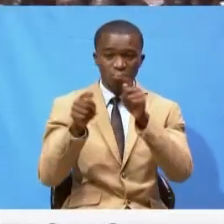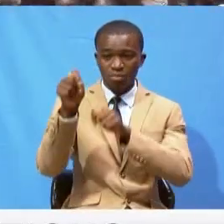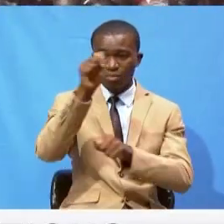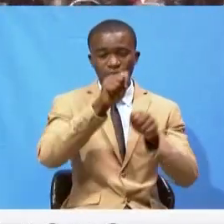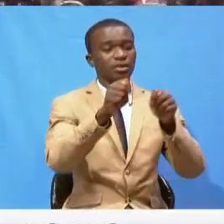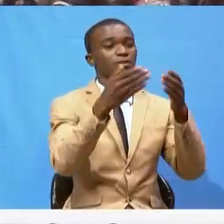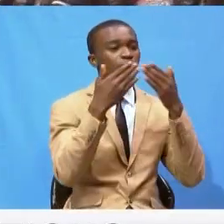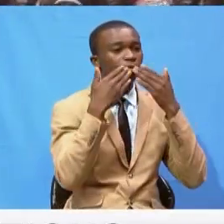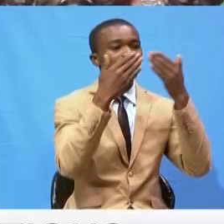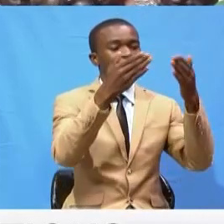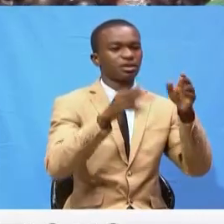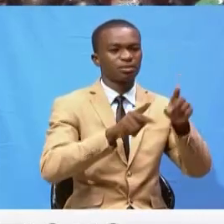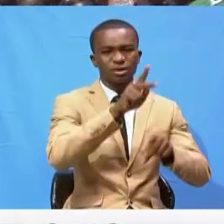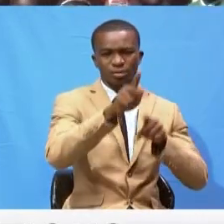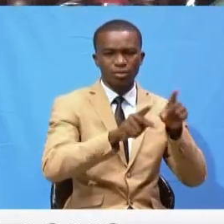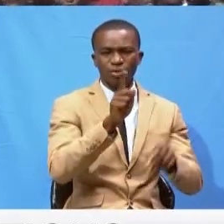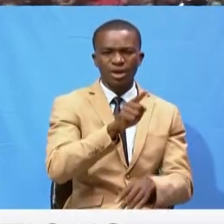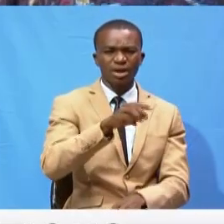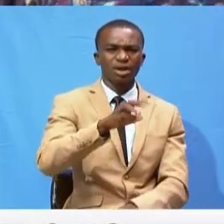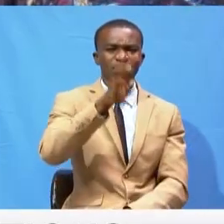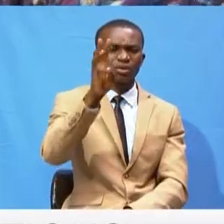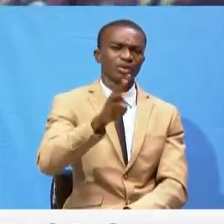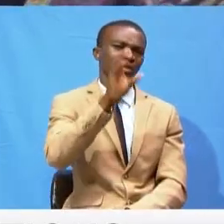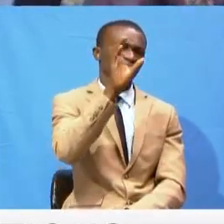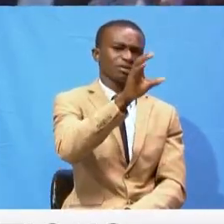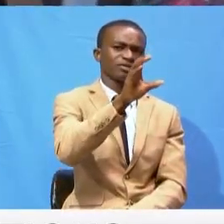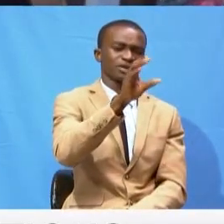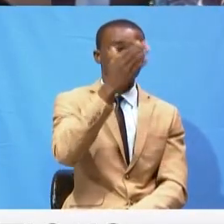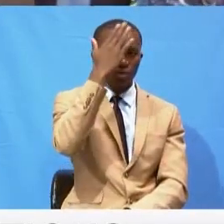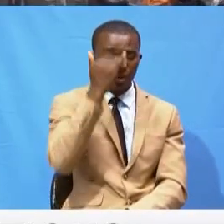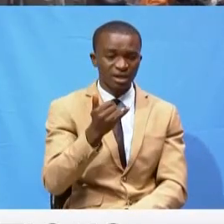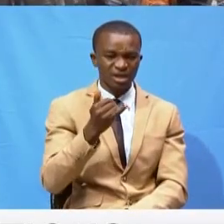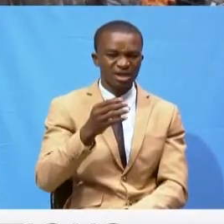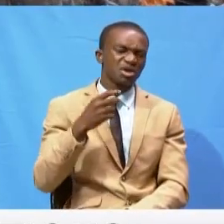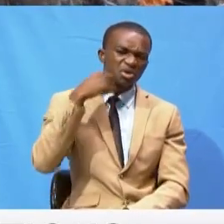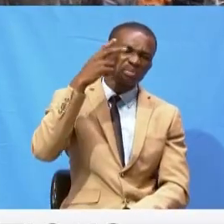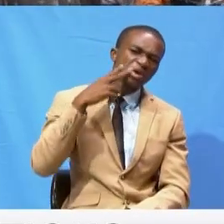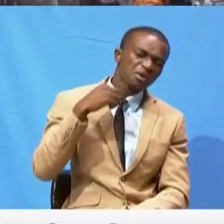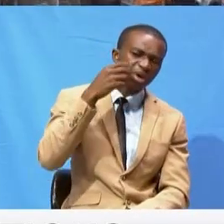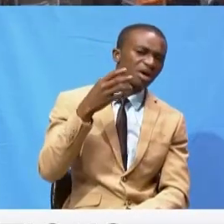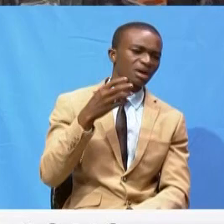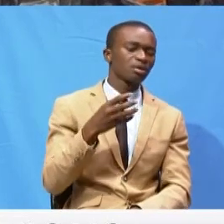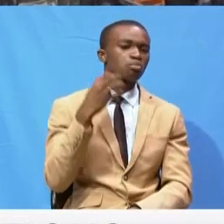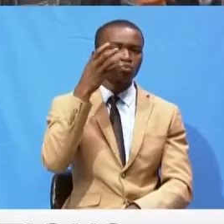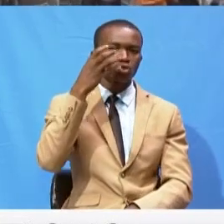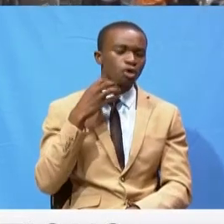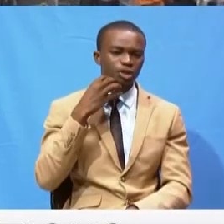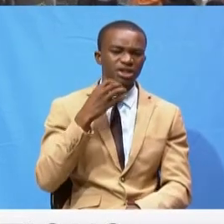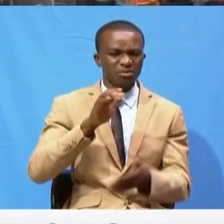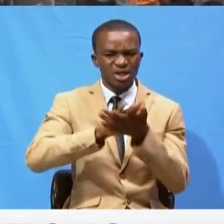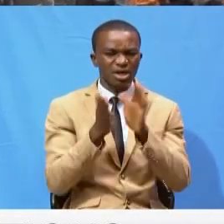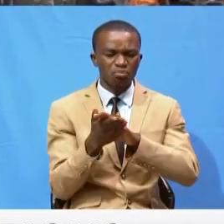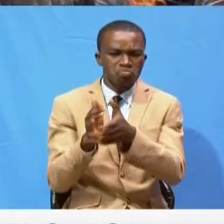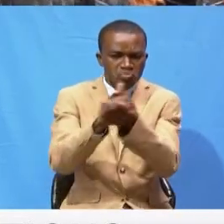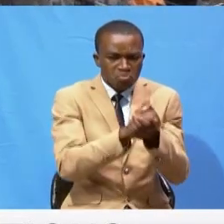Province for creating a strong ties between the Bemba-speaking people of Northern Province. Speaking during the flagging of the regatta at